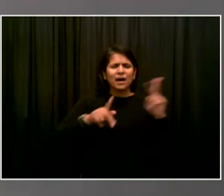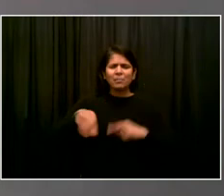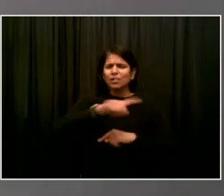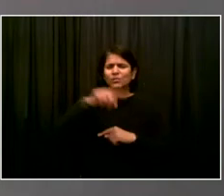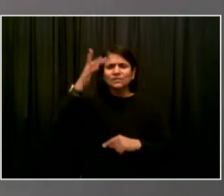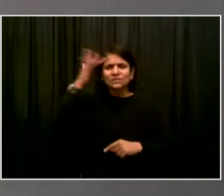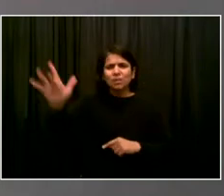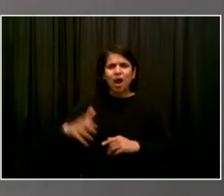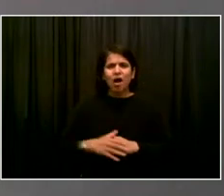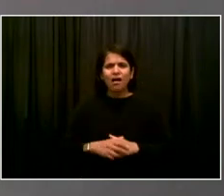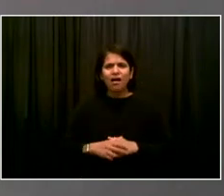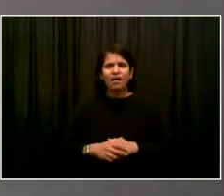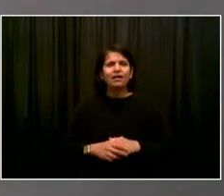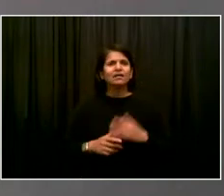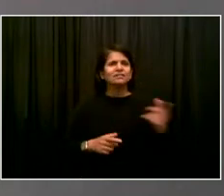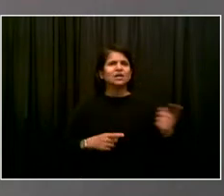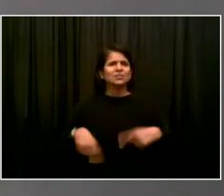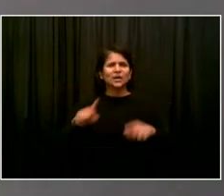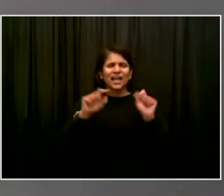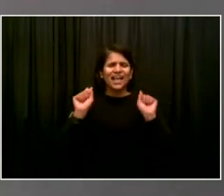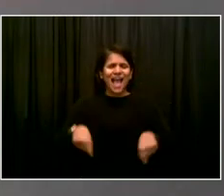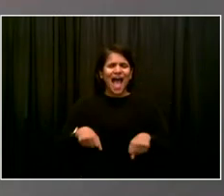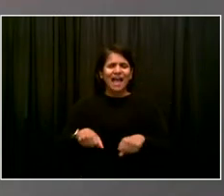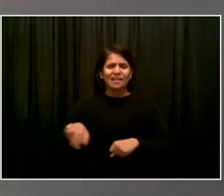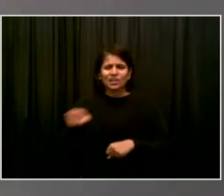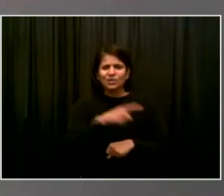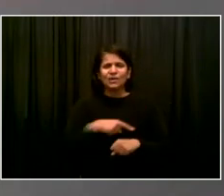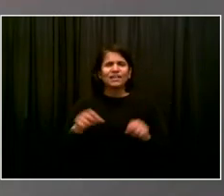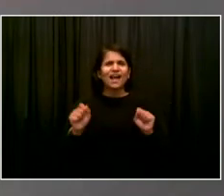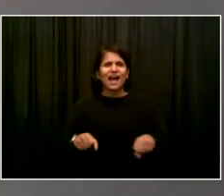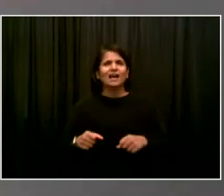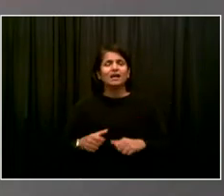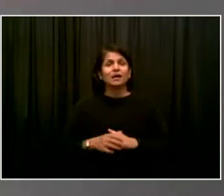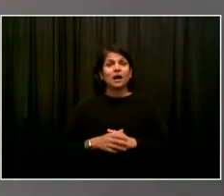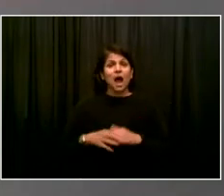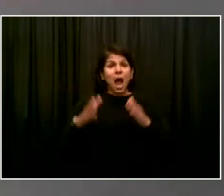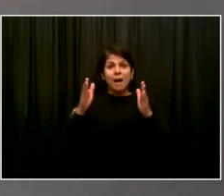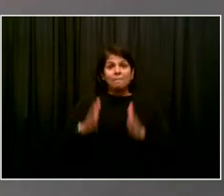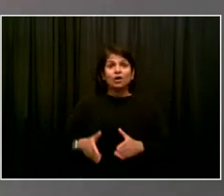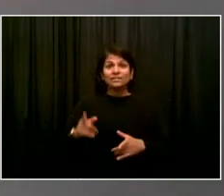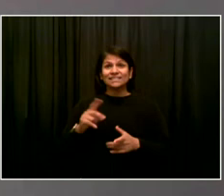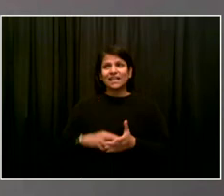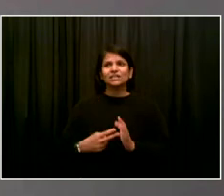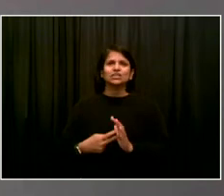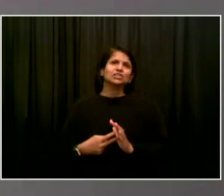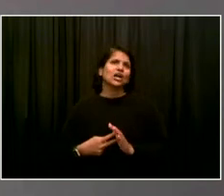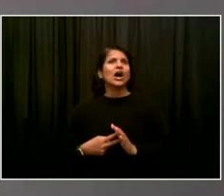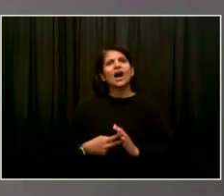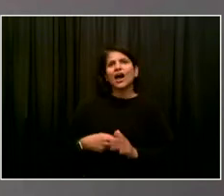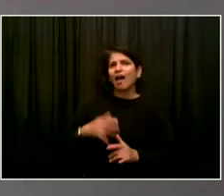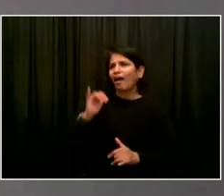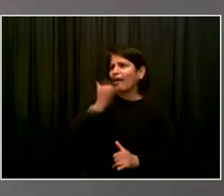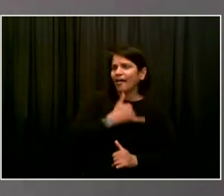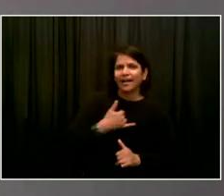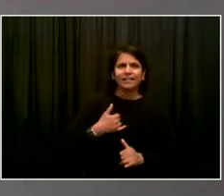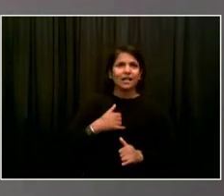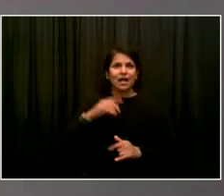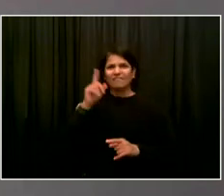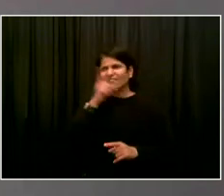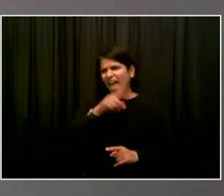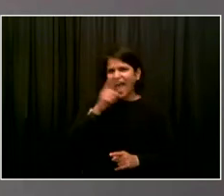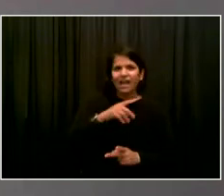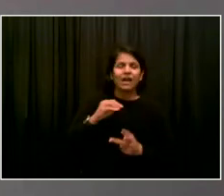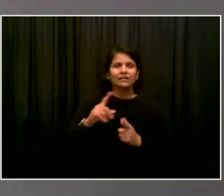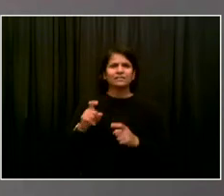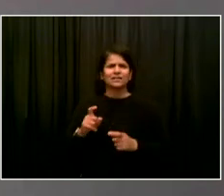in terms of gaming the test, that seems very improbable to me, because whether you're an adult or you're a